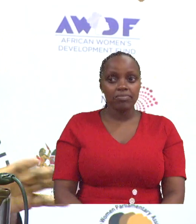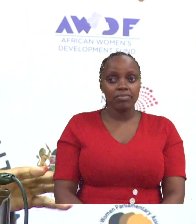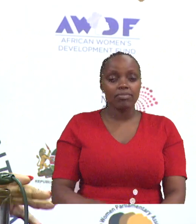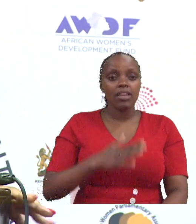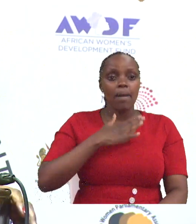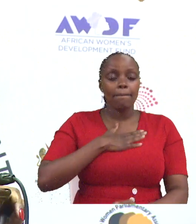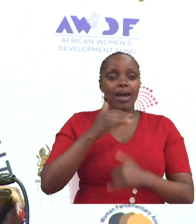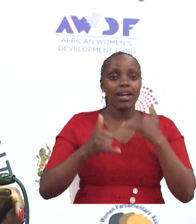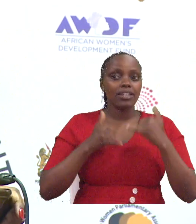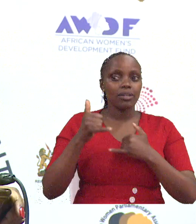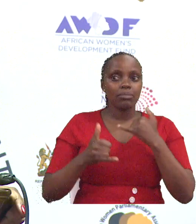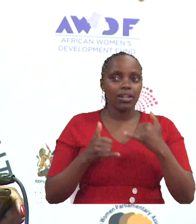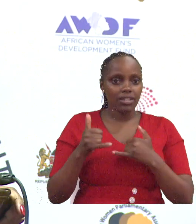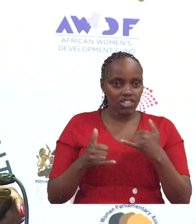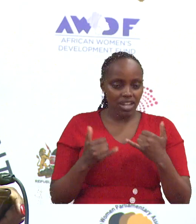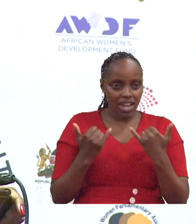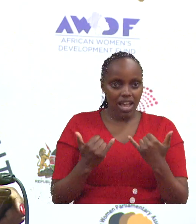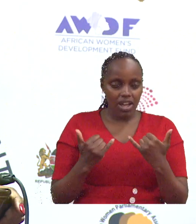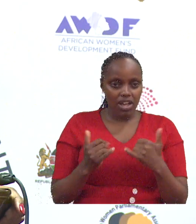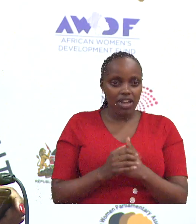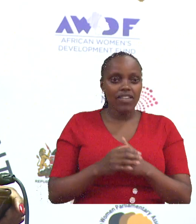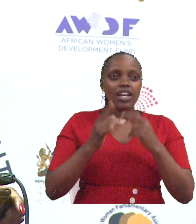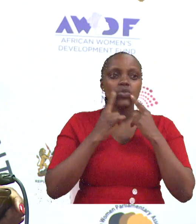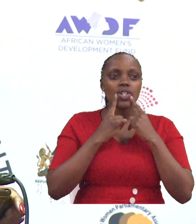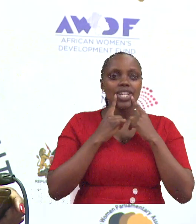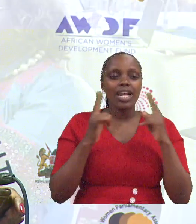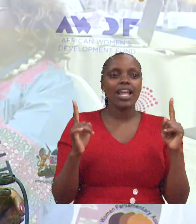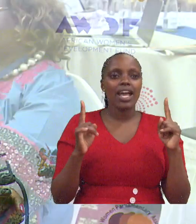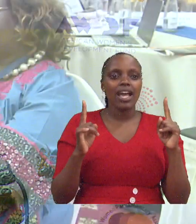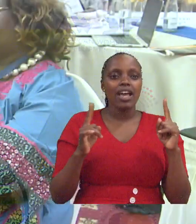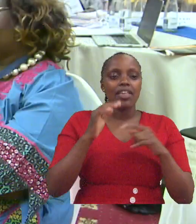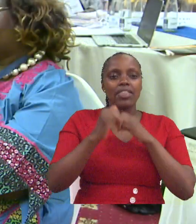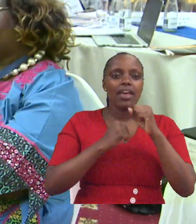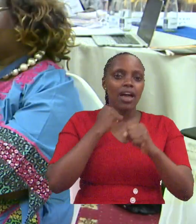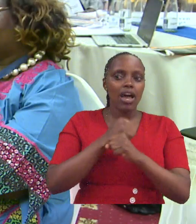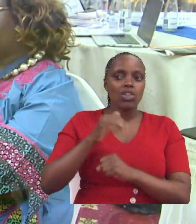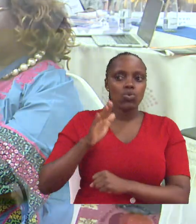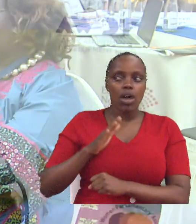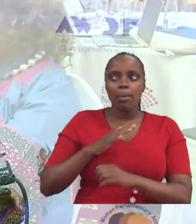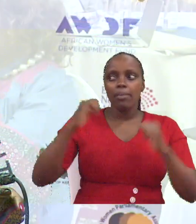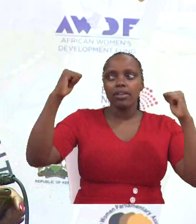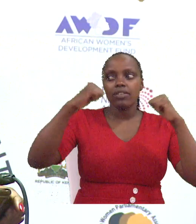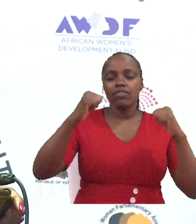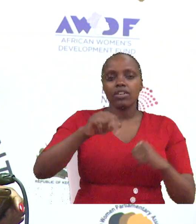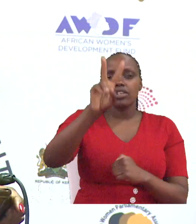It is now my pleasure to declare the annual Women Convention